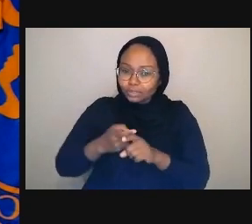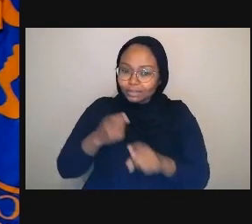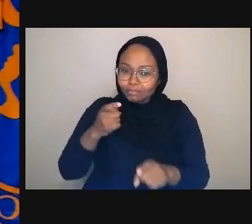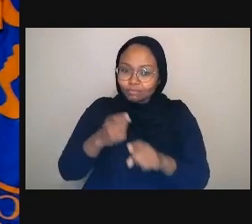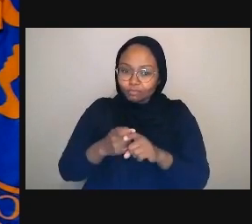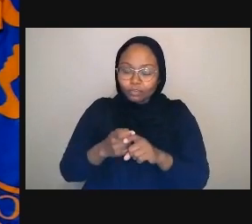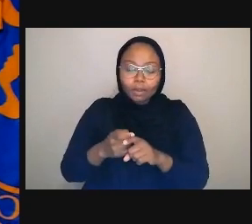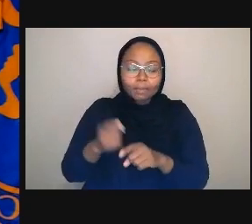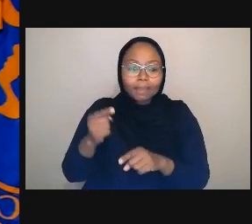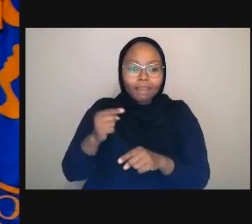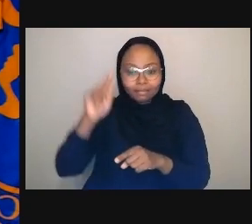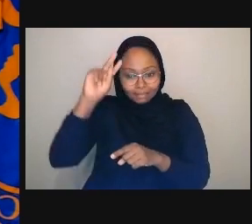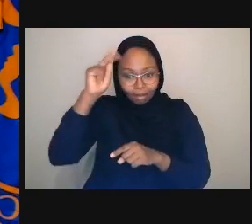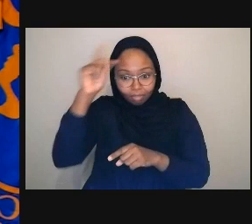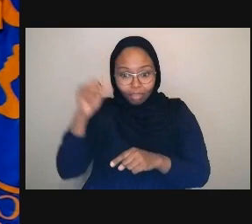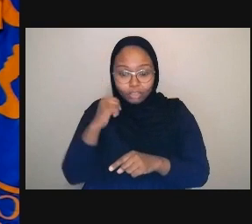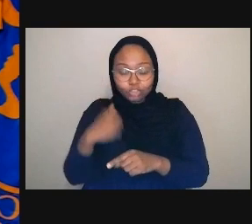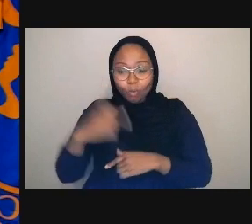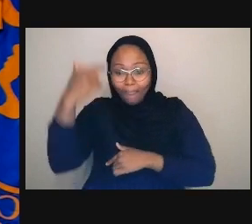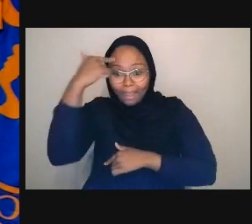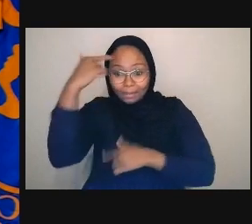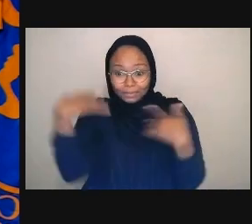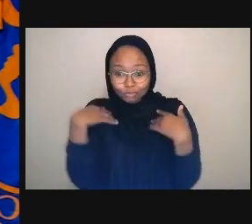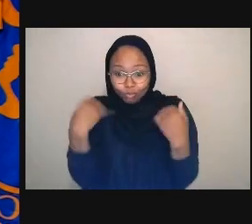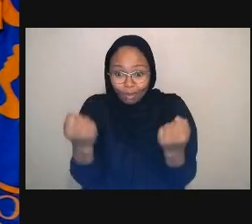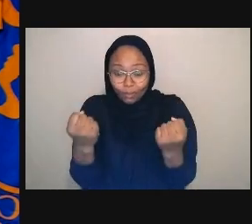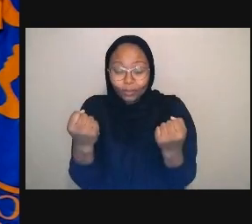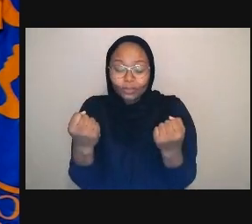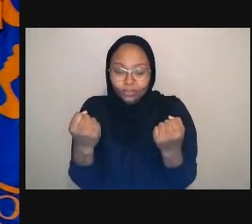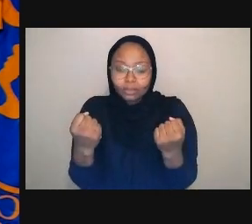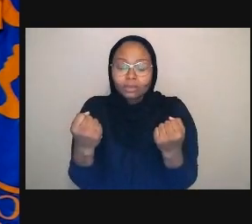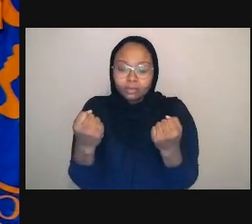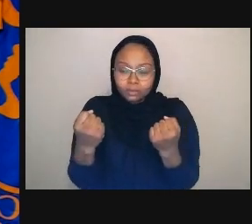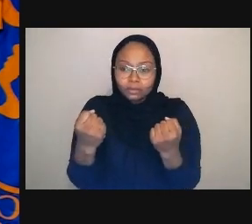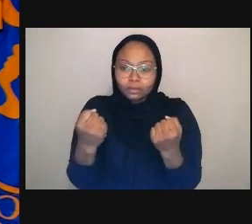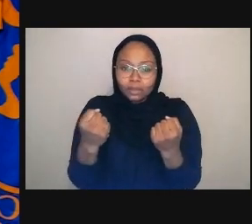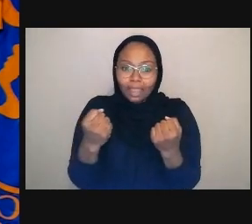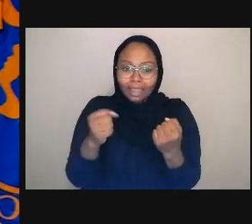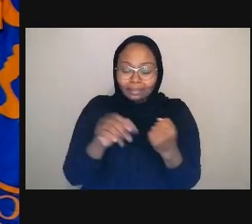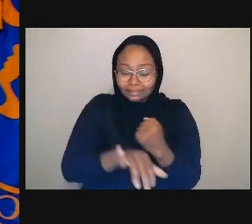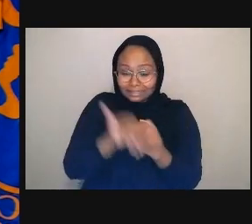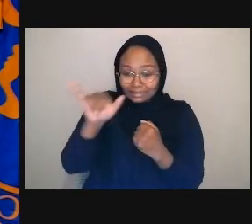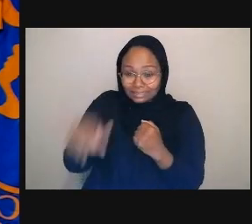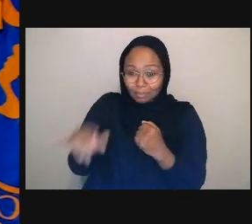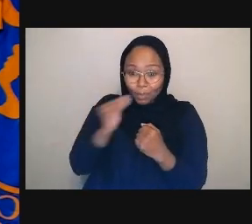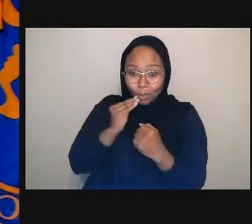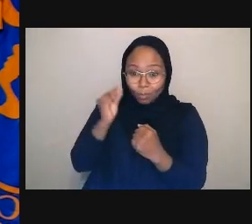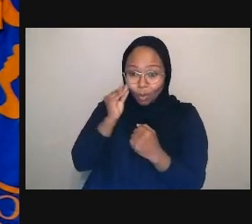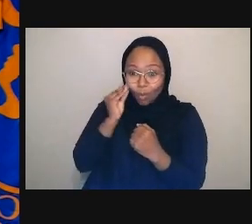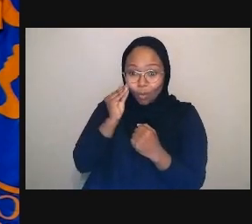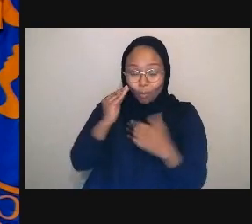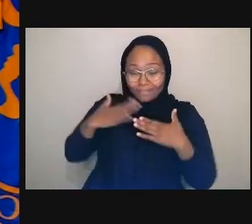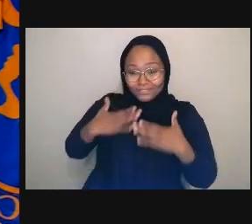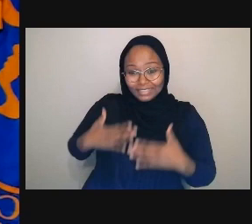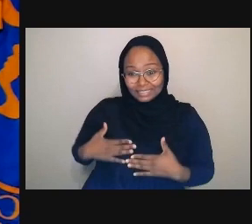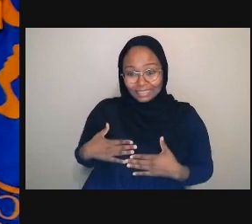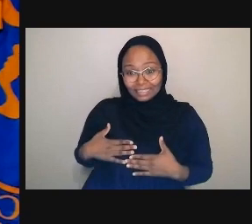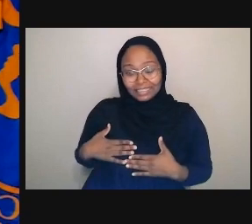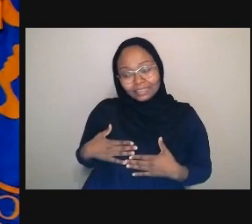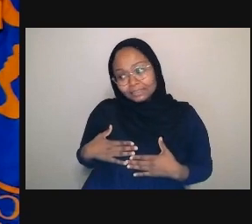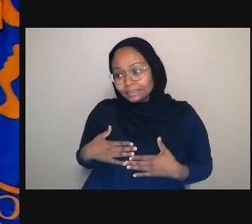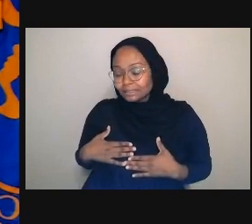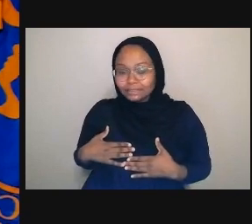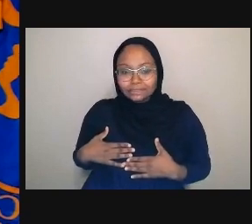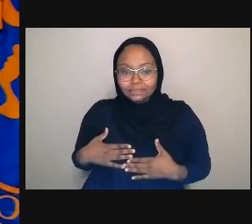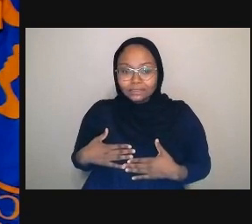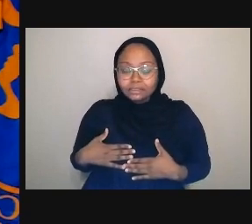psychological, mental health, and developmental standpoint of keeping them out of school physically is really something that you